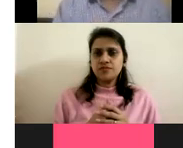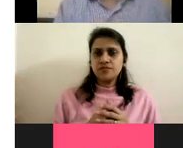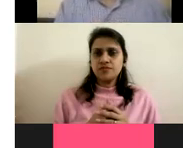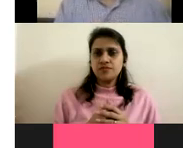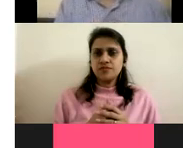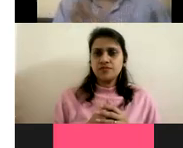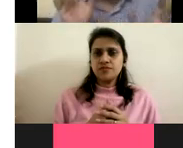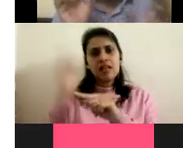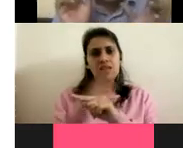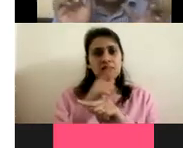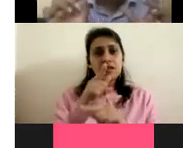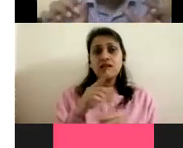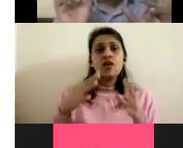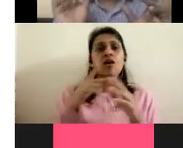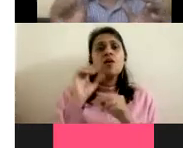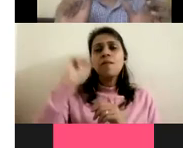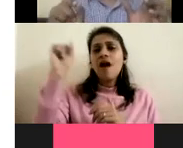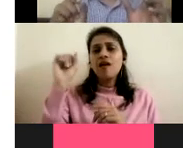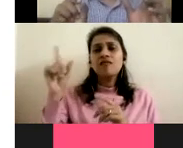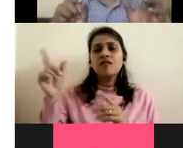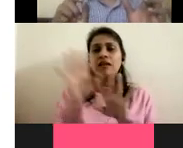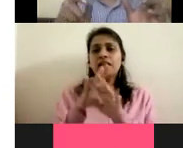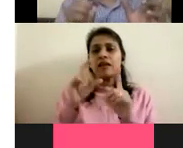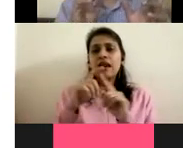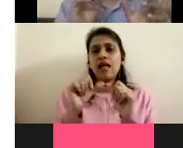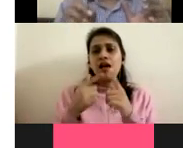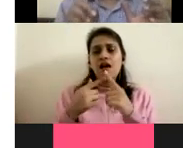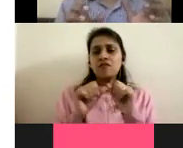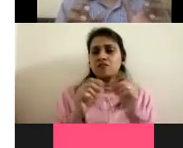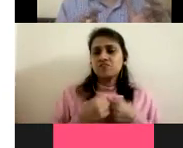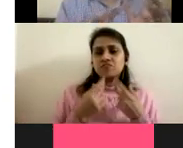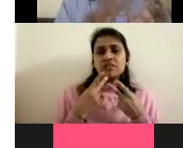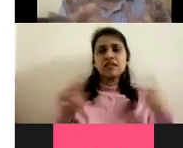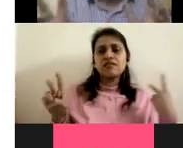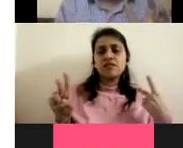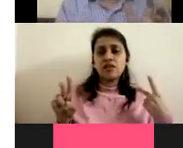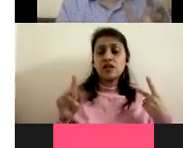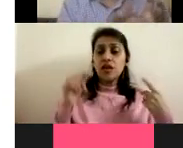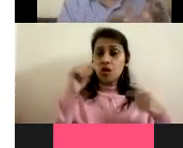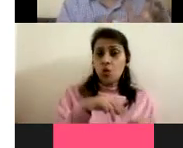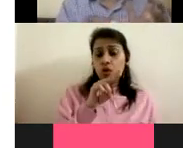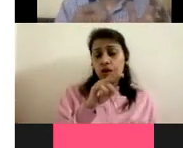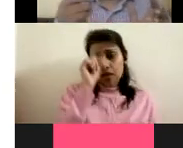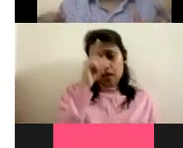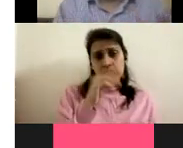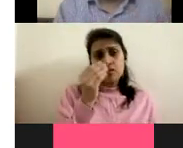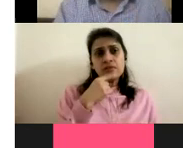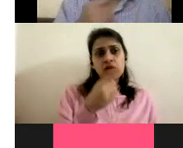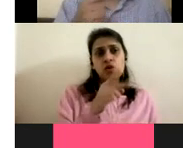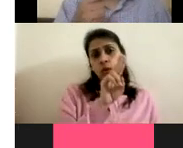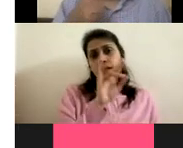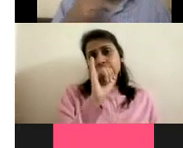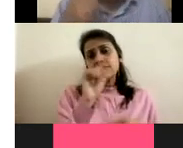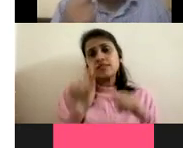so different. Only in 26% of the cases, only in 1 in 4, there are visible markers, like